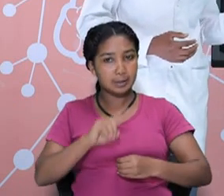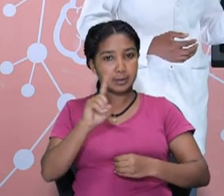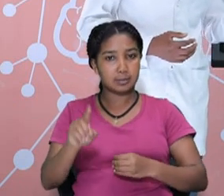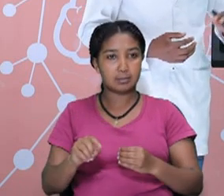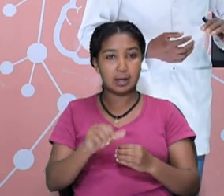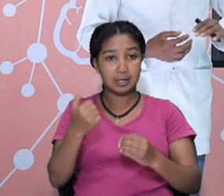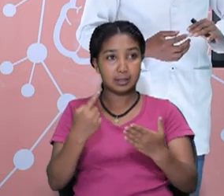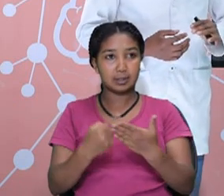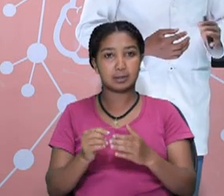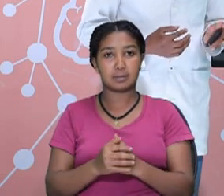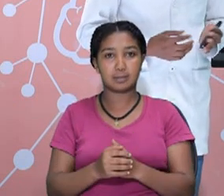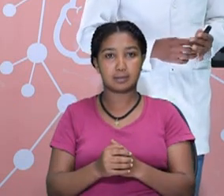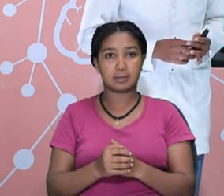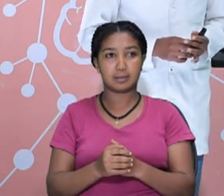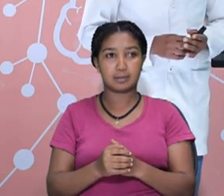than this?